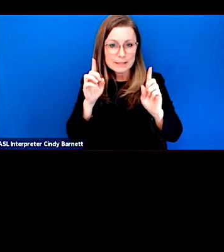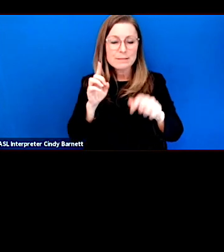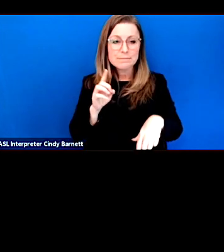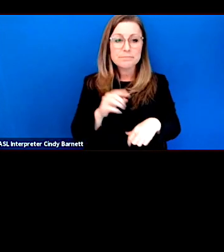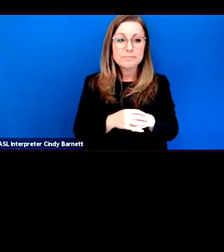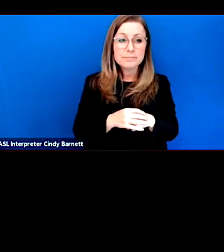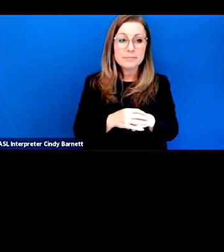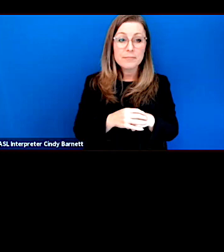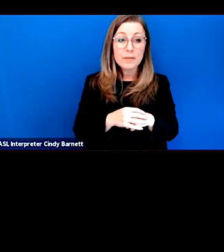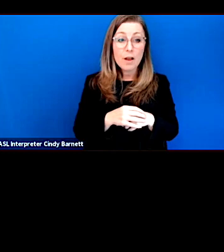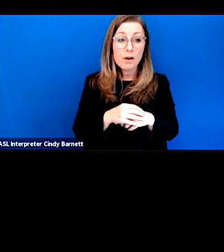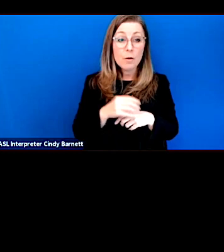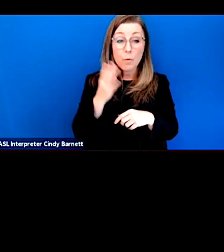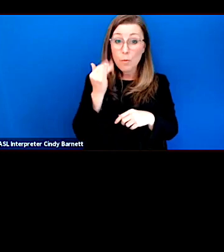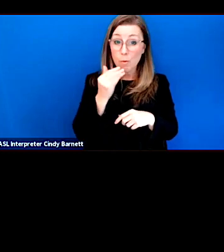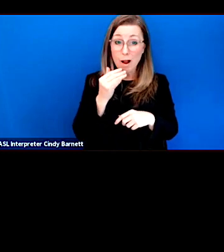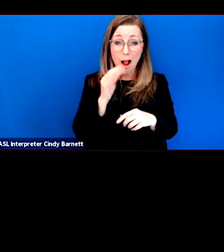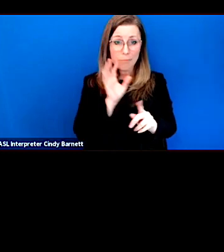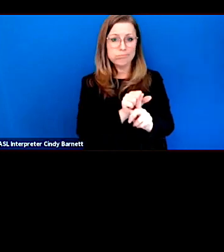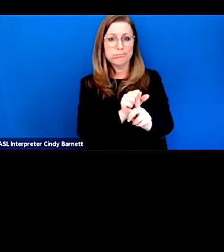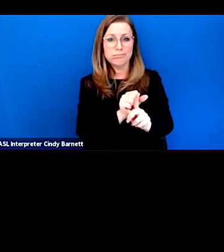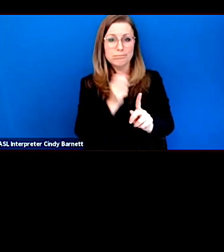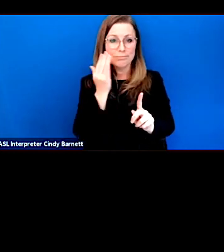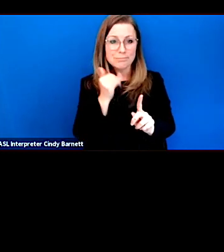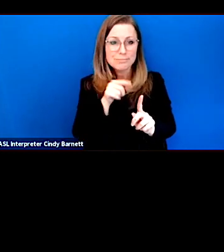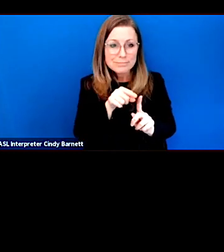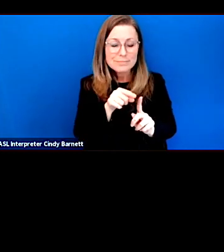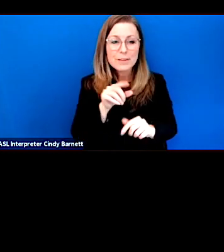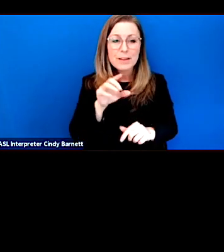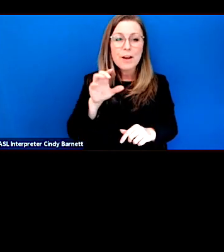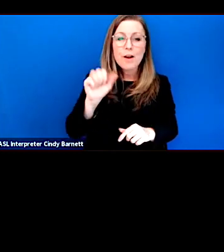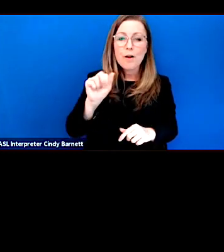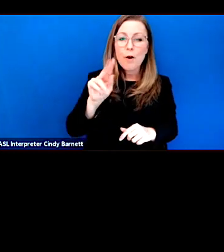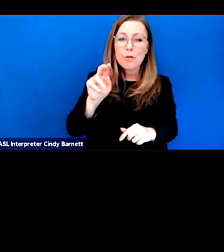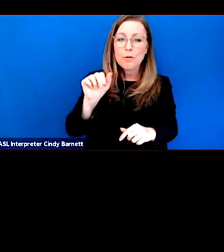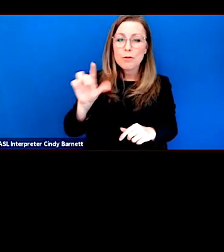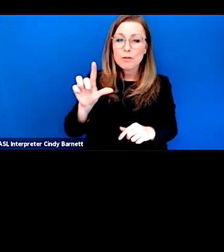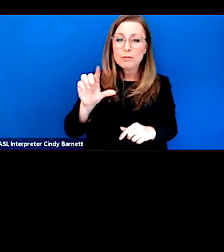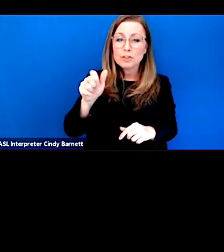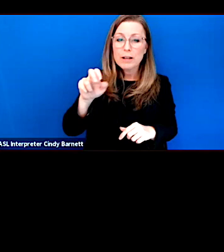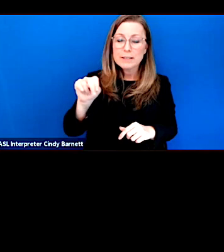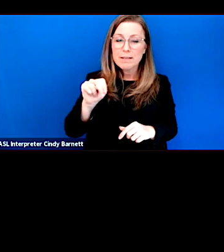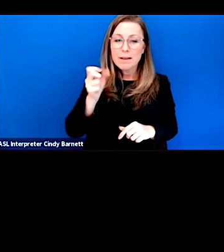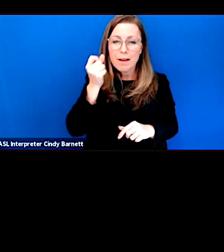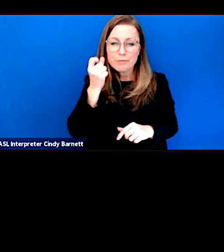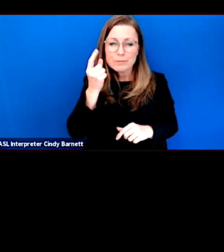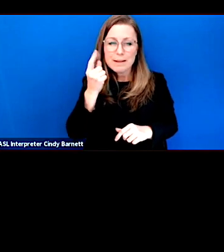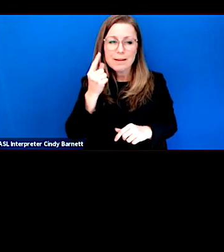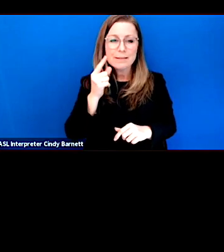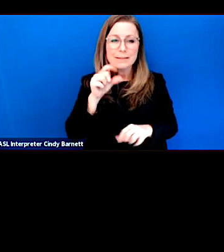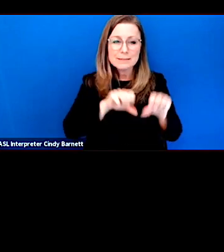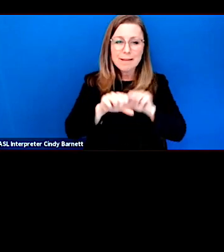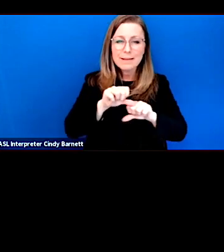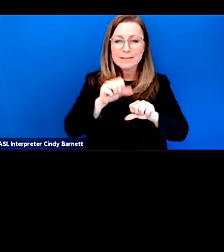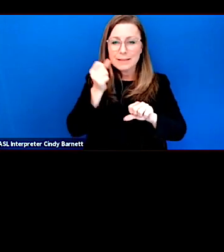this exercise was Carloni and Johnson's Understanding the Science Experiences of Successful Women of Color,